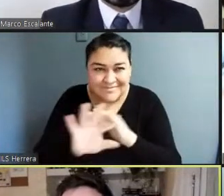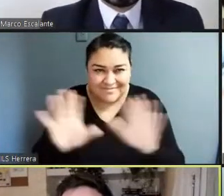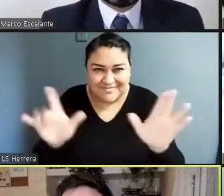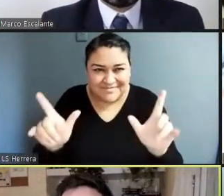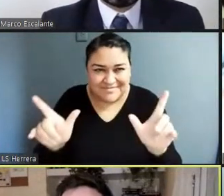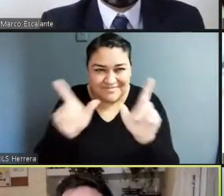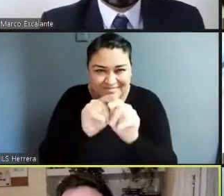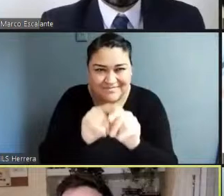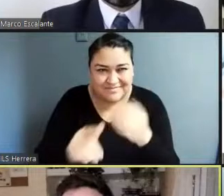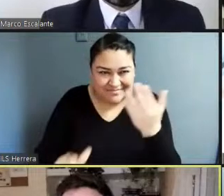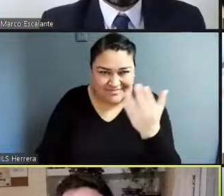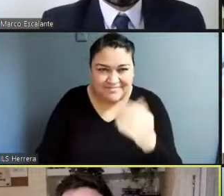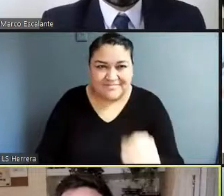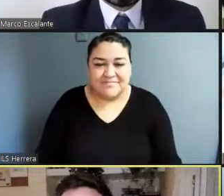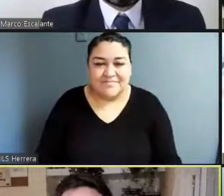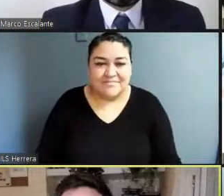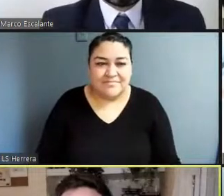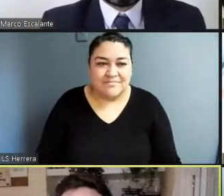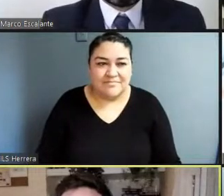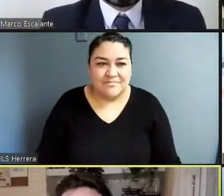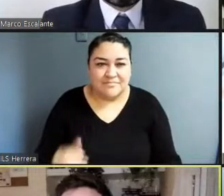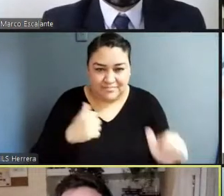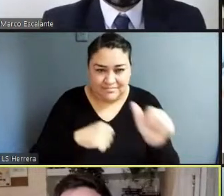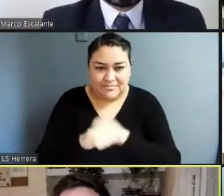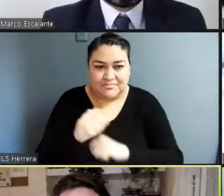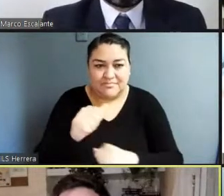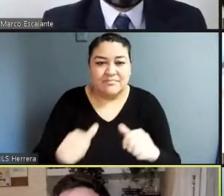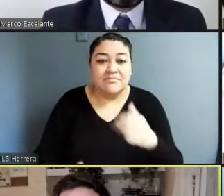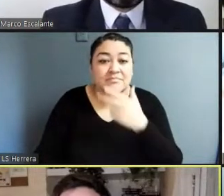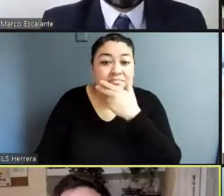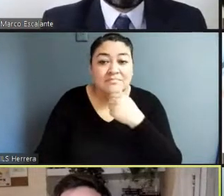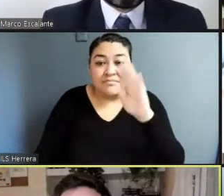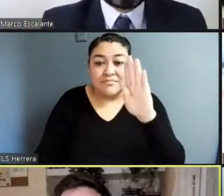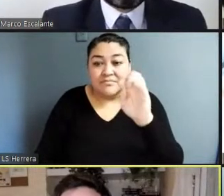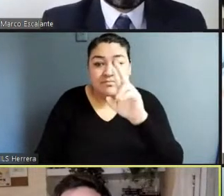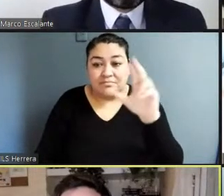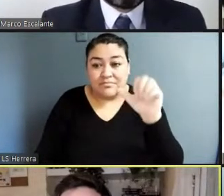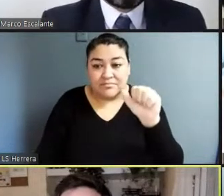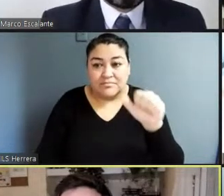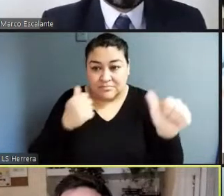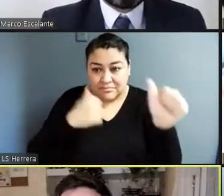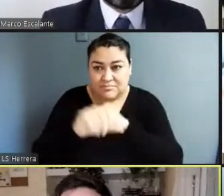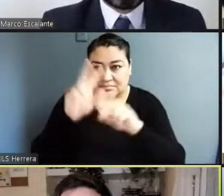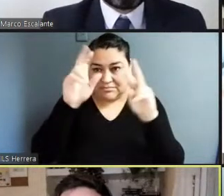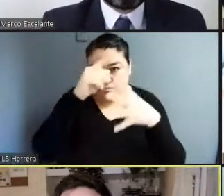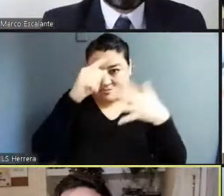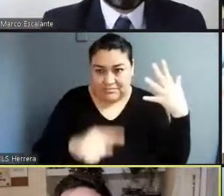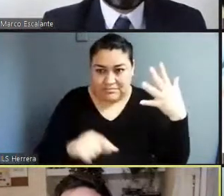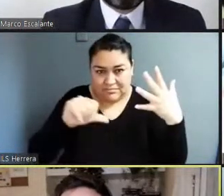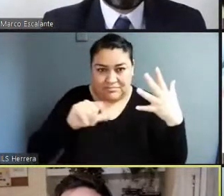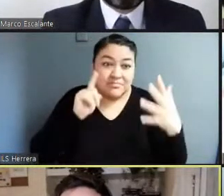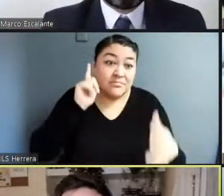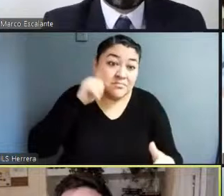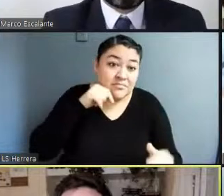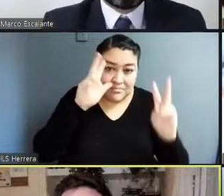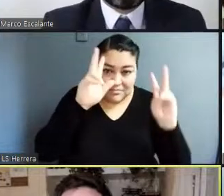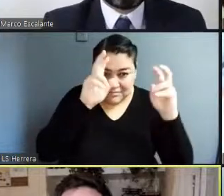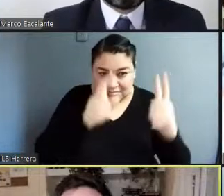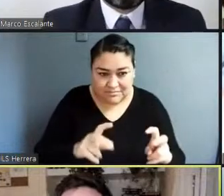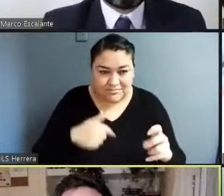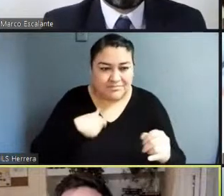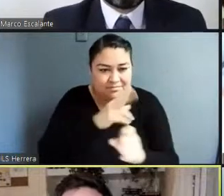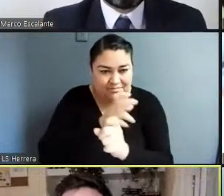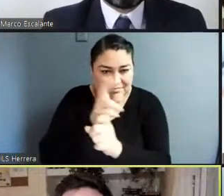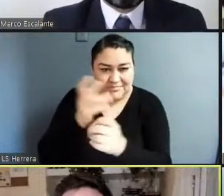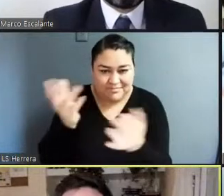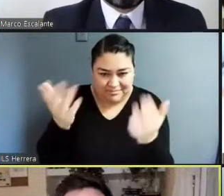And this is going to be the last participation before Dr. Luis Fernando Barraza invites us